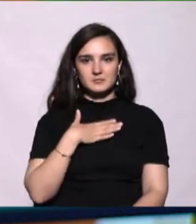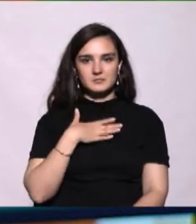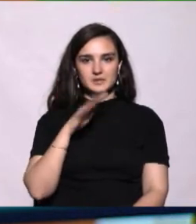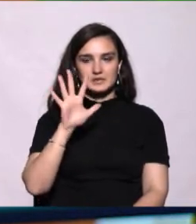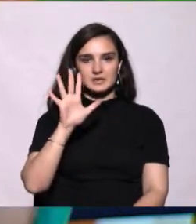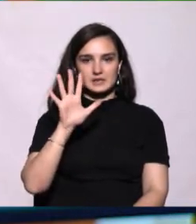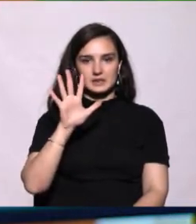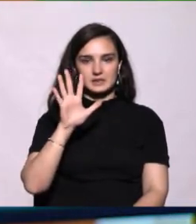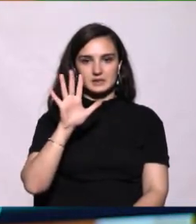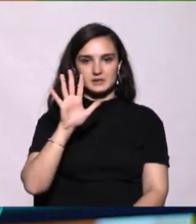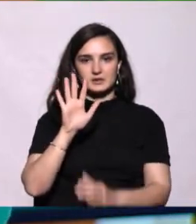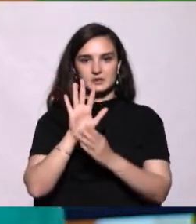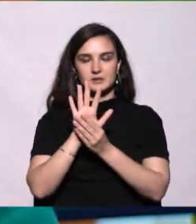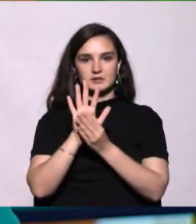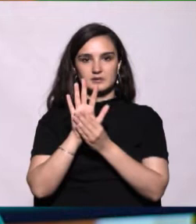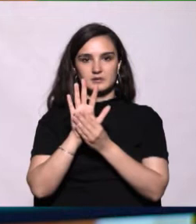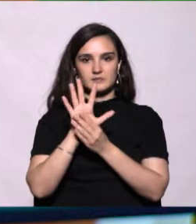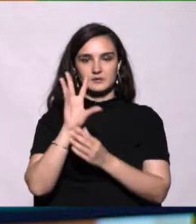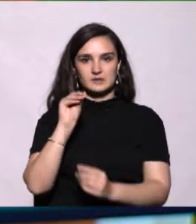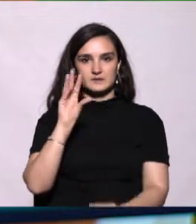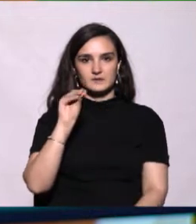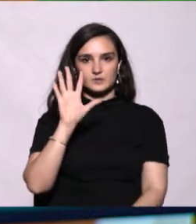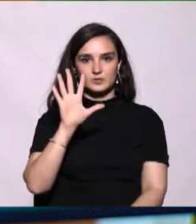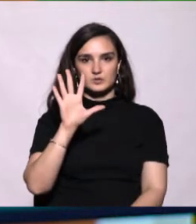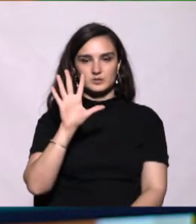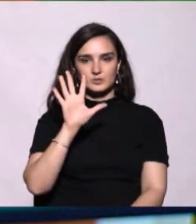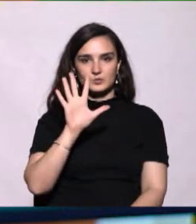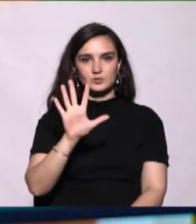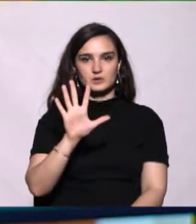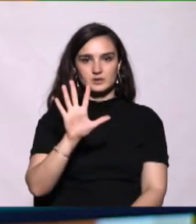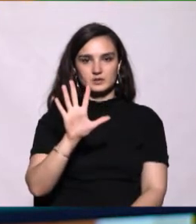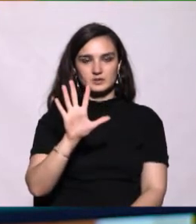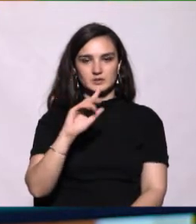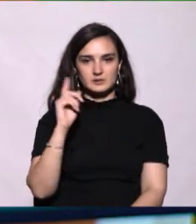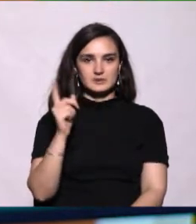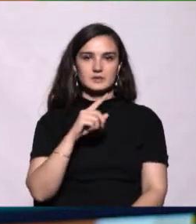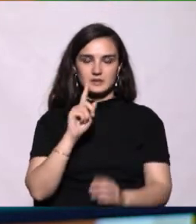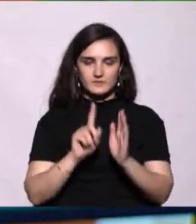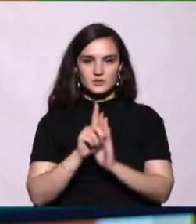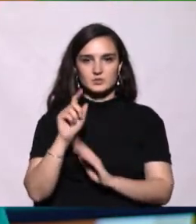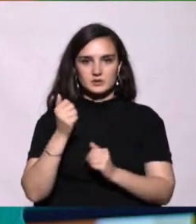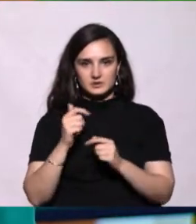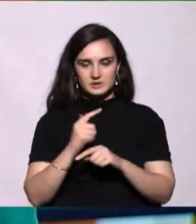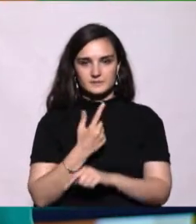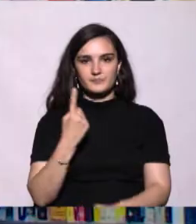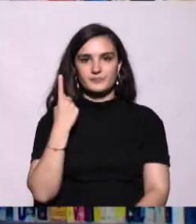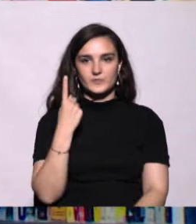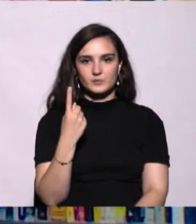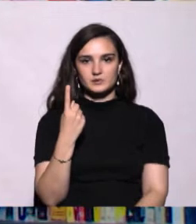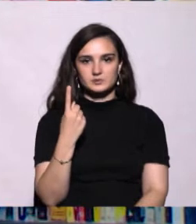my hand. Hand we know. Five little fingers. Khuti. So let's count together.